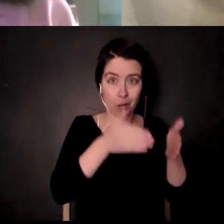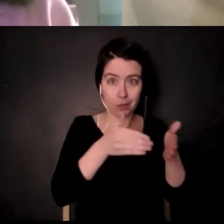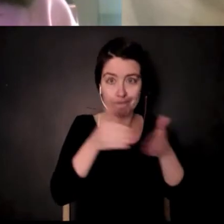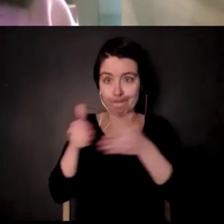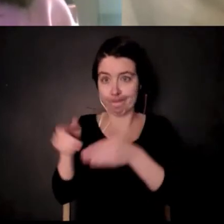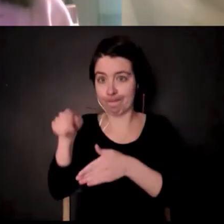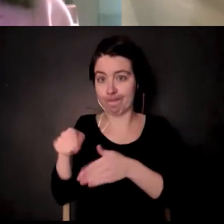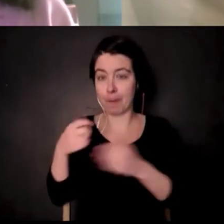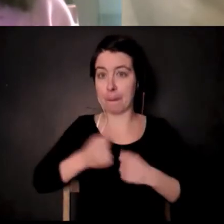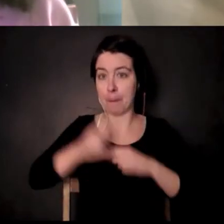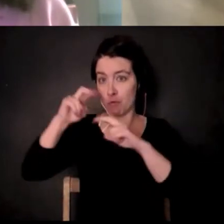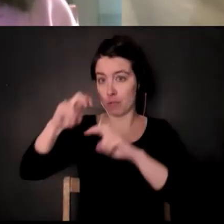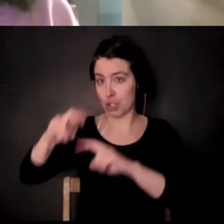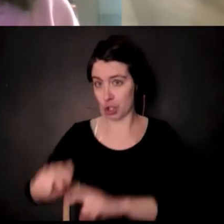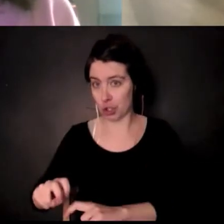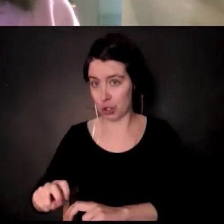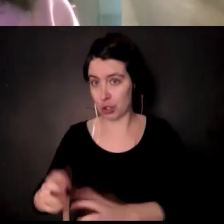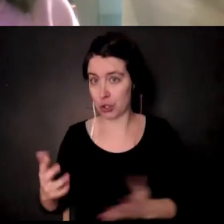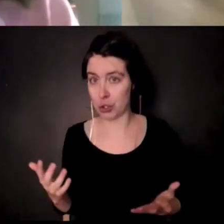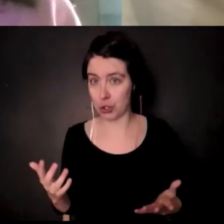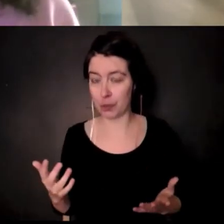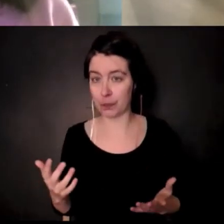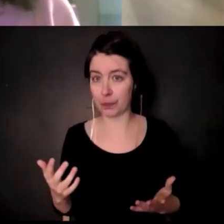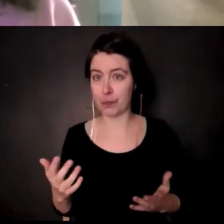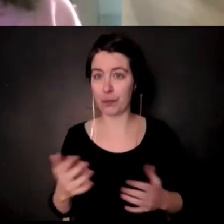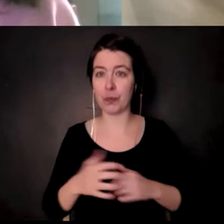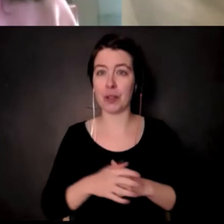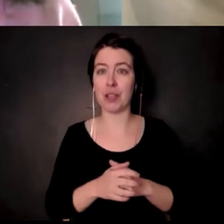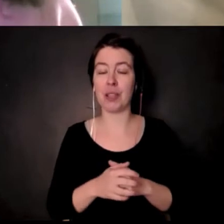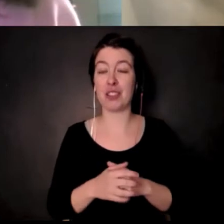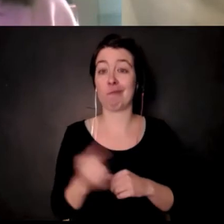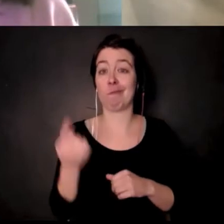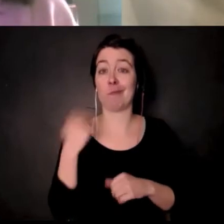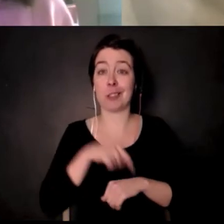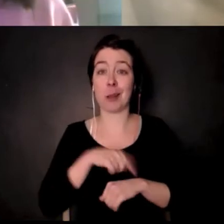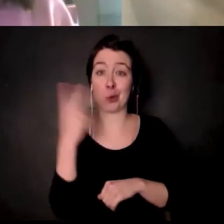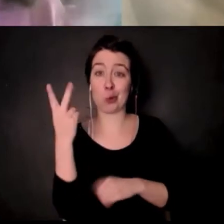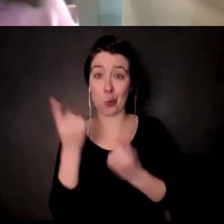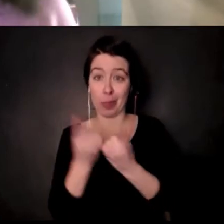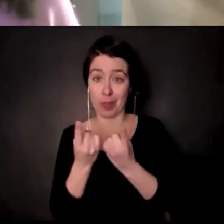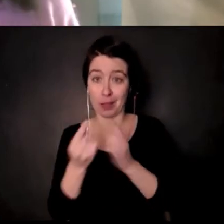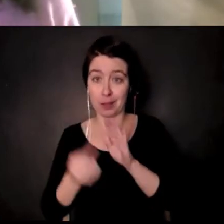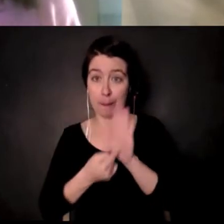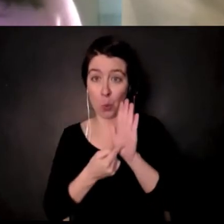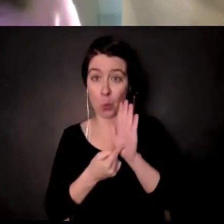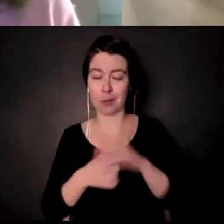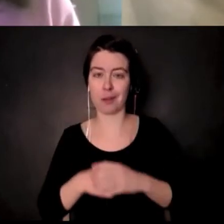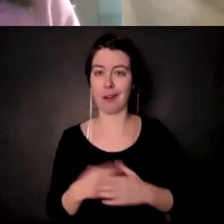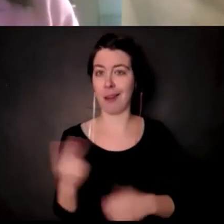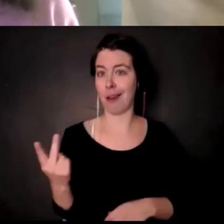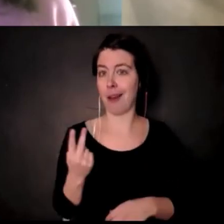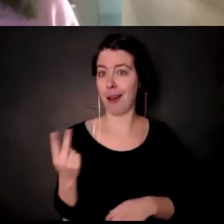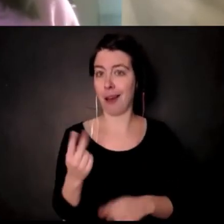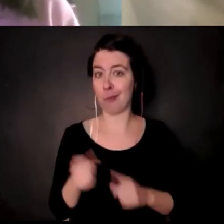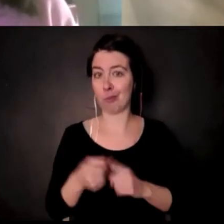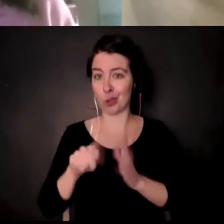me. And at that point was just really, there was two things. Our project, at the time we didn't even know it was going to be a project.